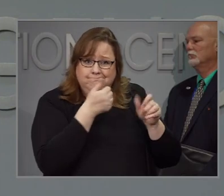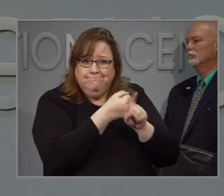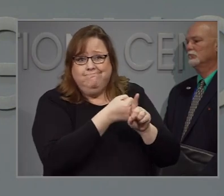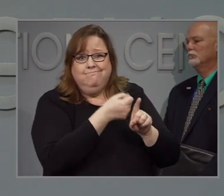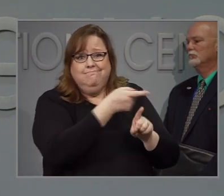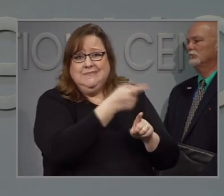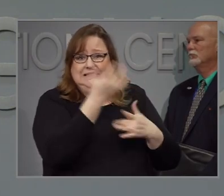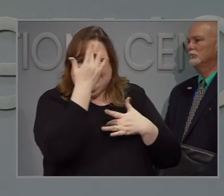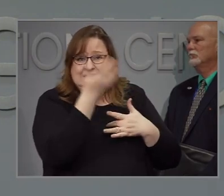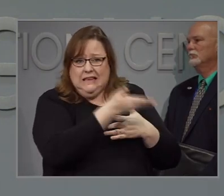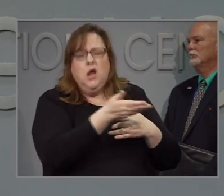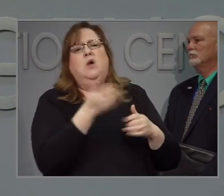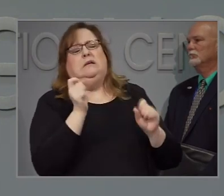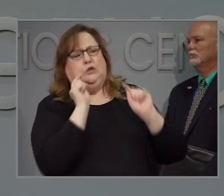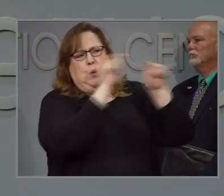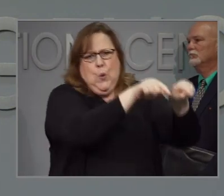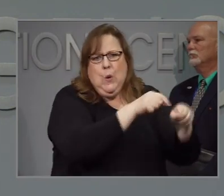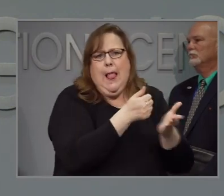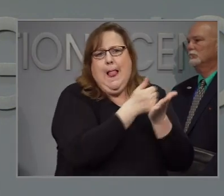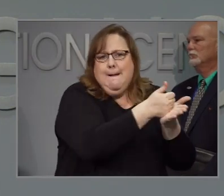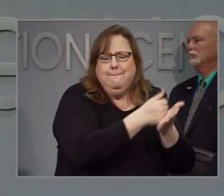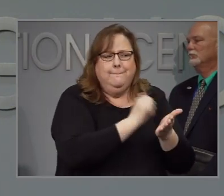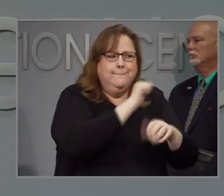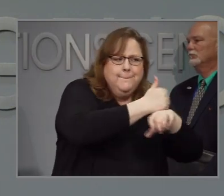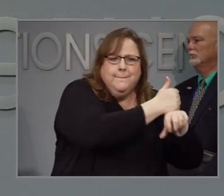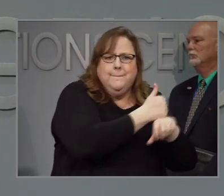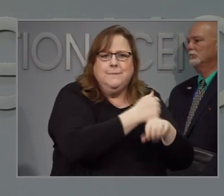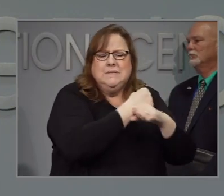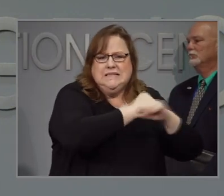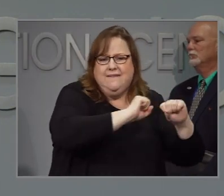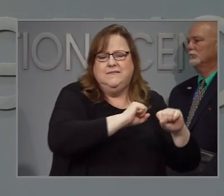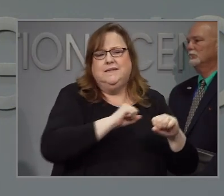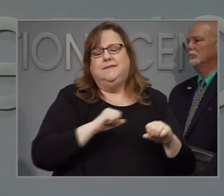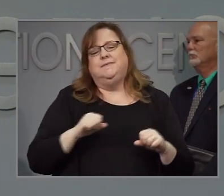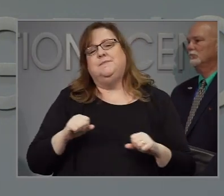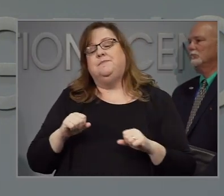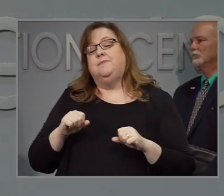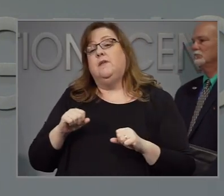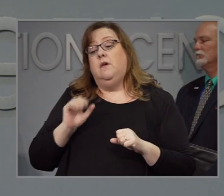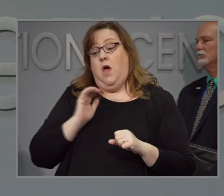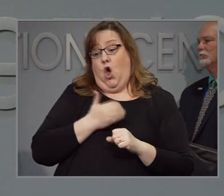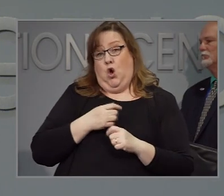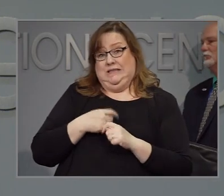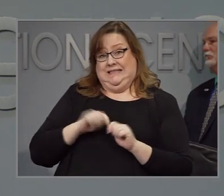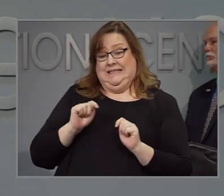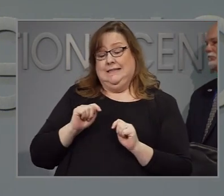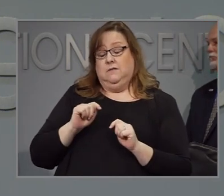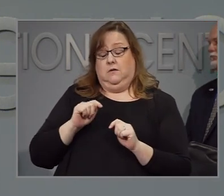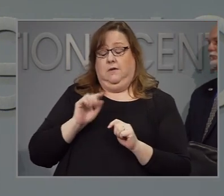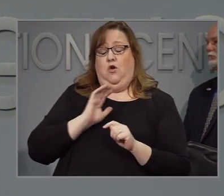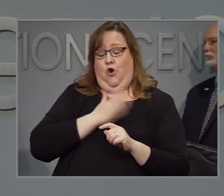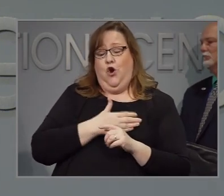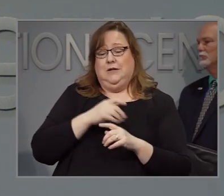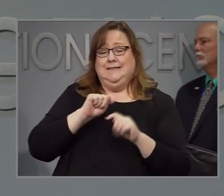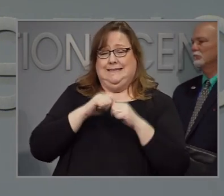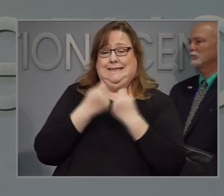ease restrictions on some of those more routine ones. Our team still does respond to things